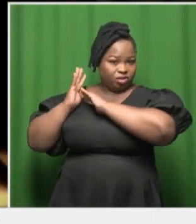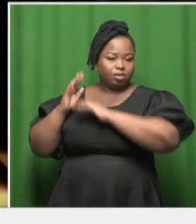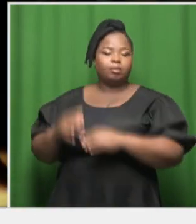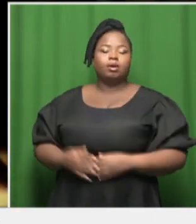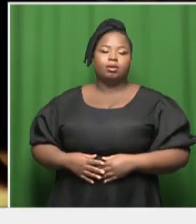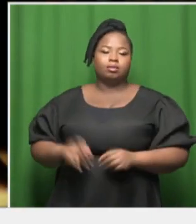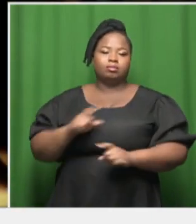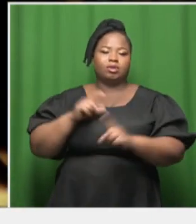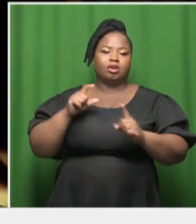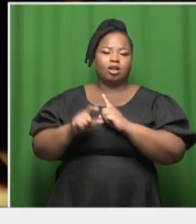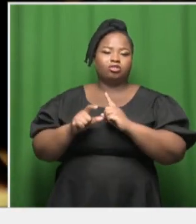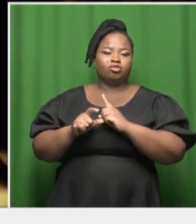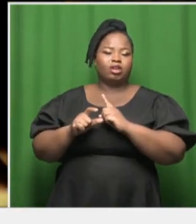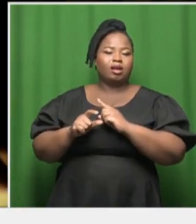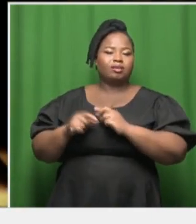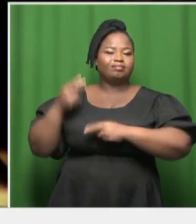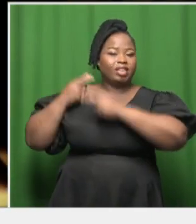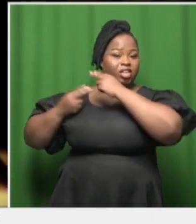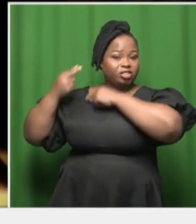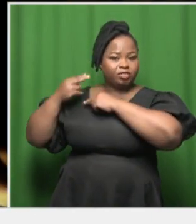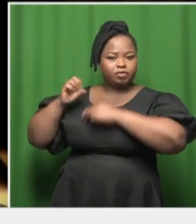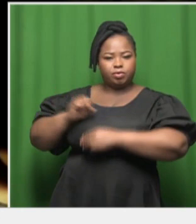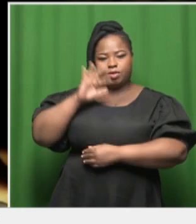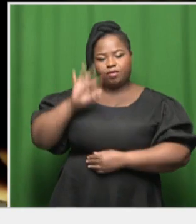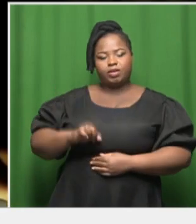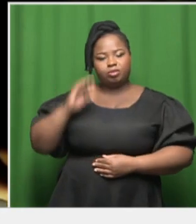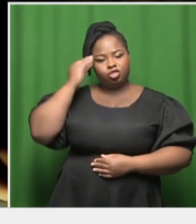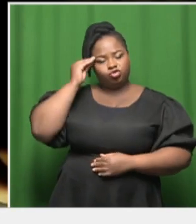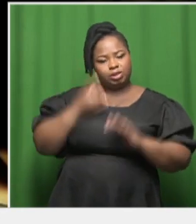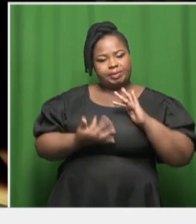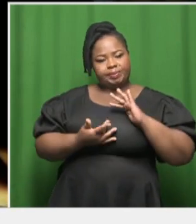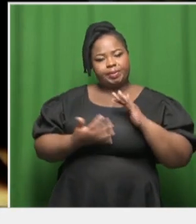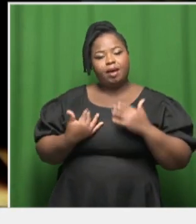cultural heritage of South Africa.